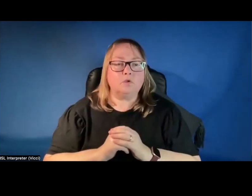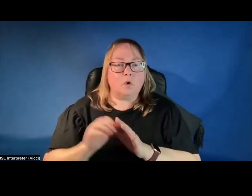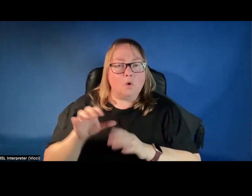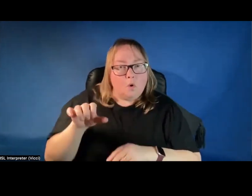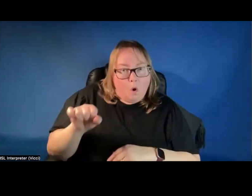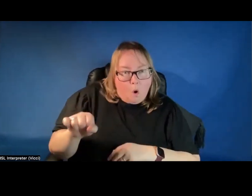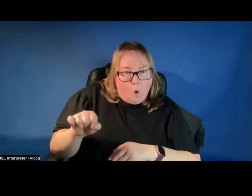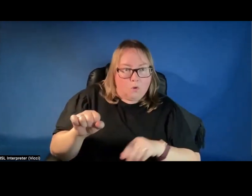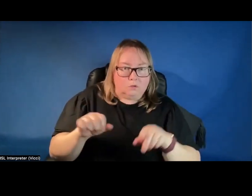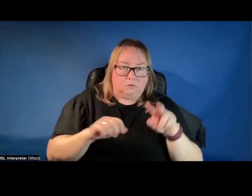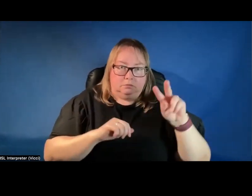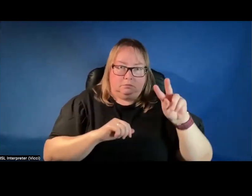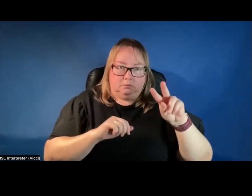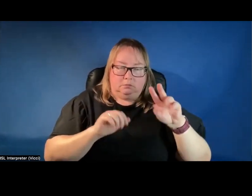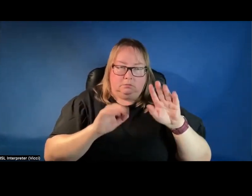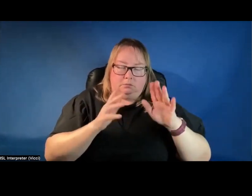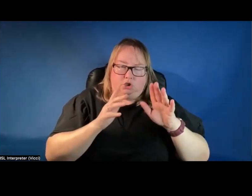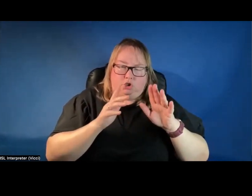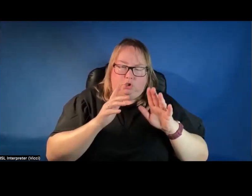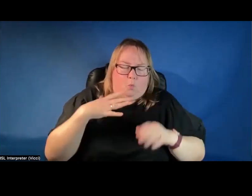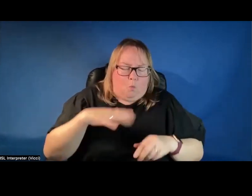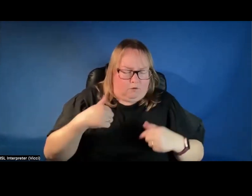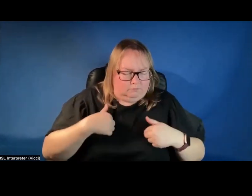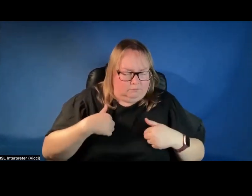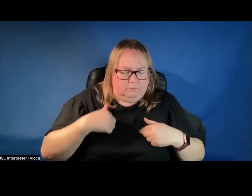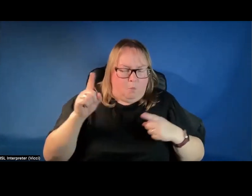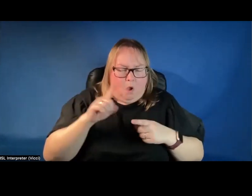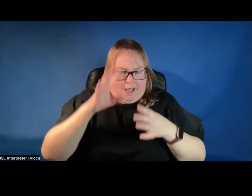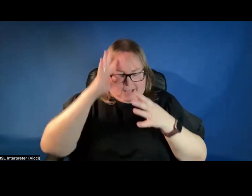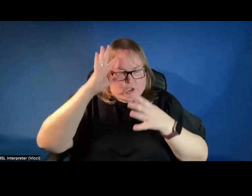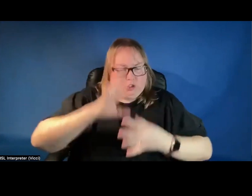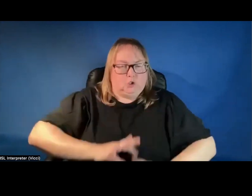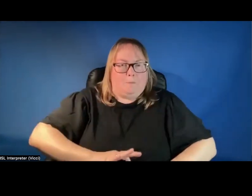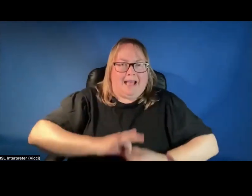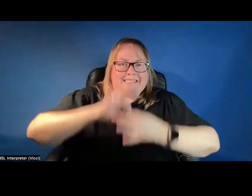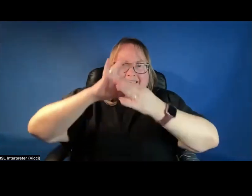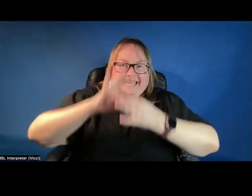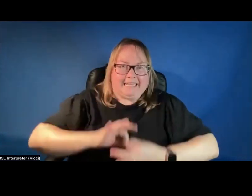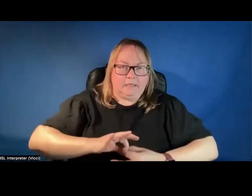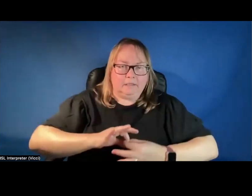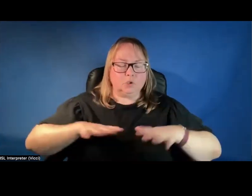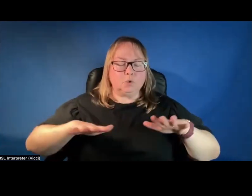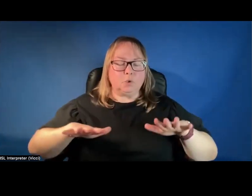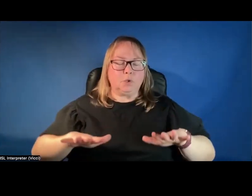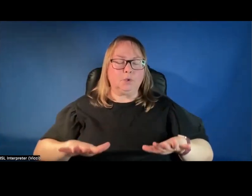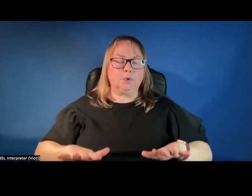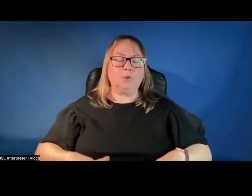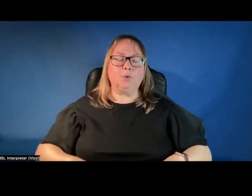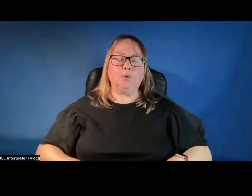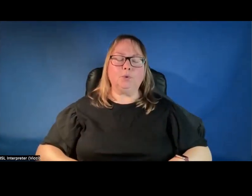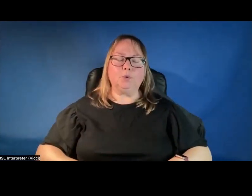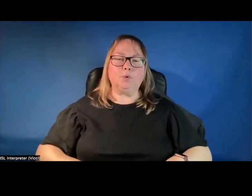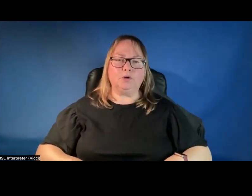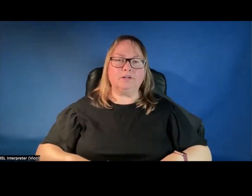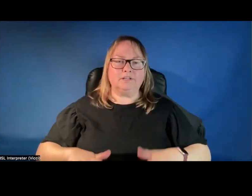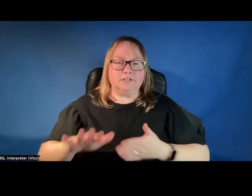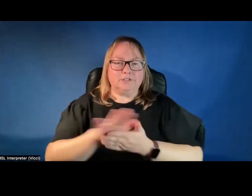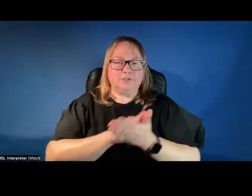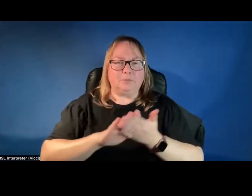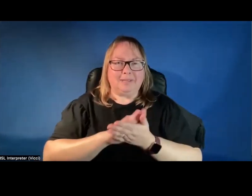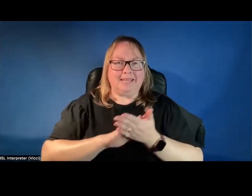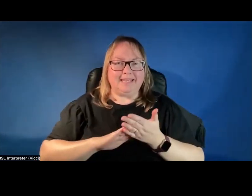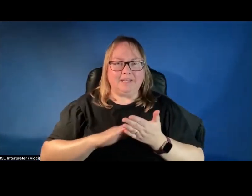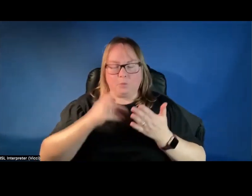little somatic grounding session in this online space and try and bring it to kind of like a more even temperature.